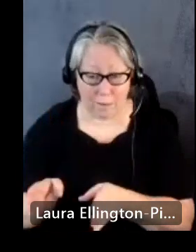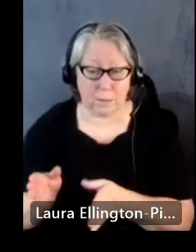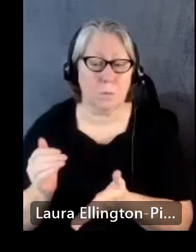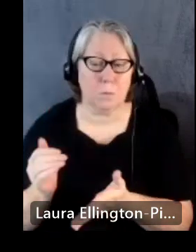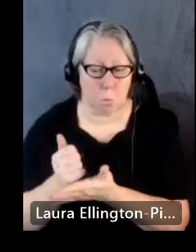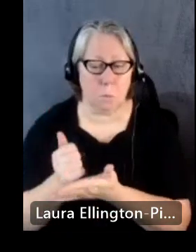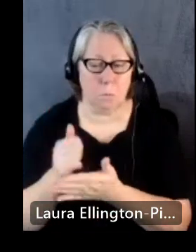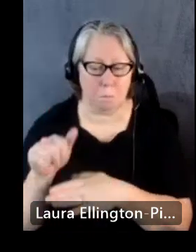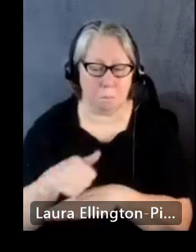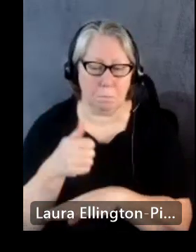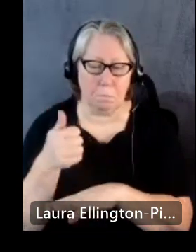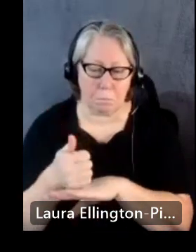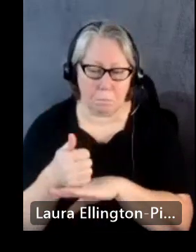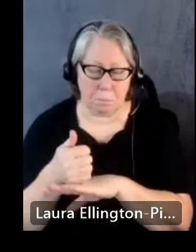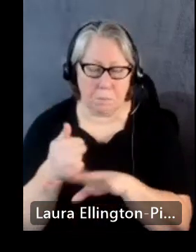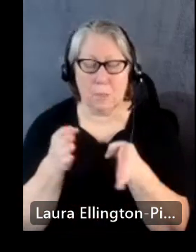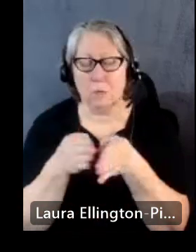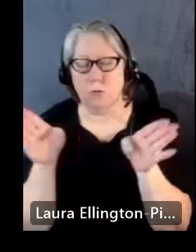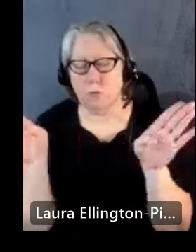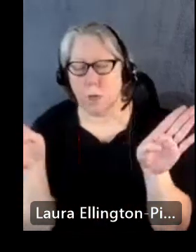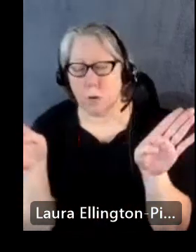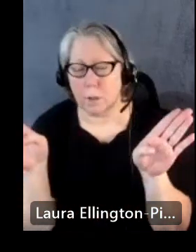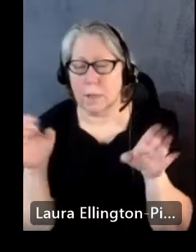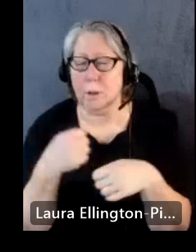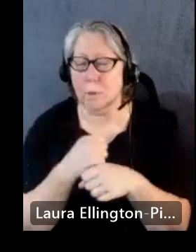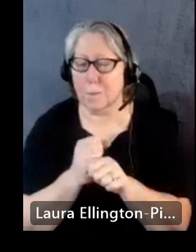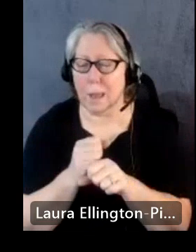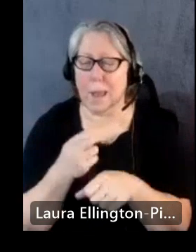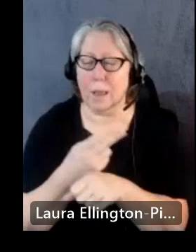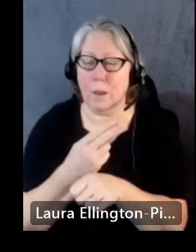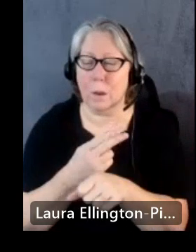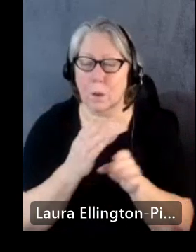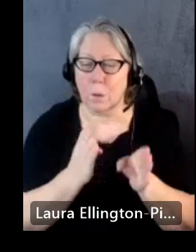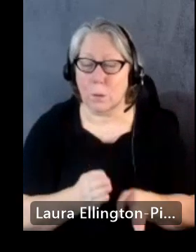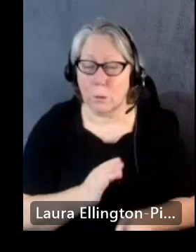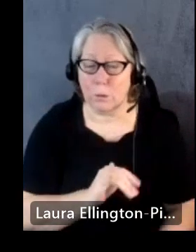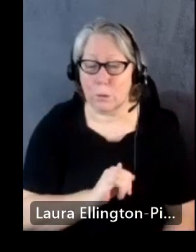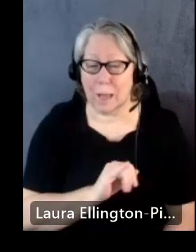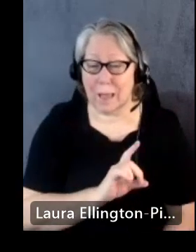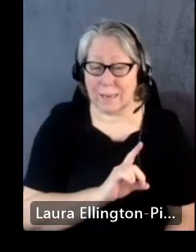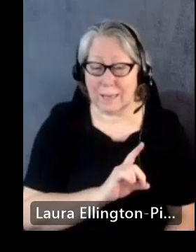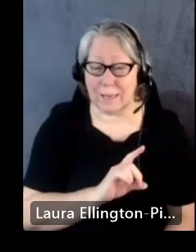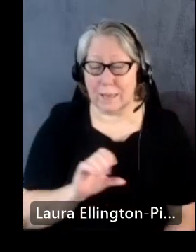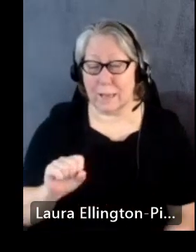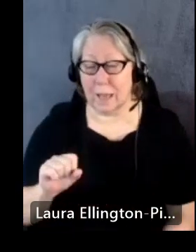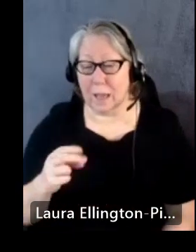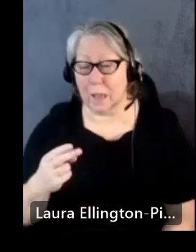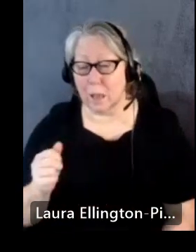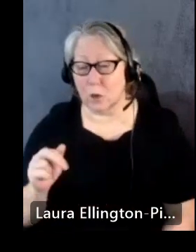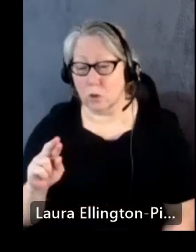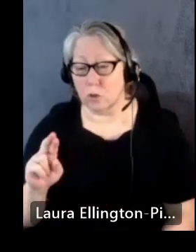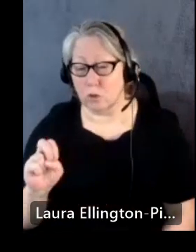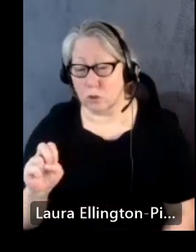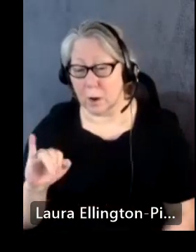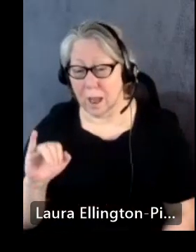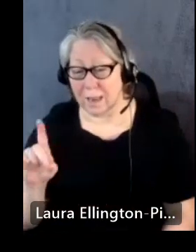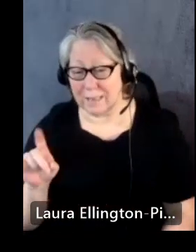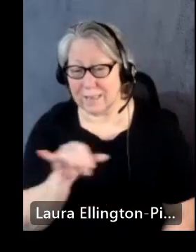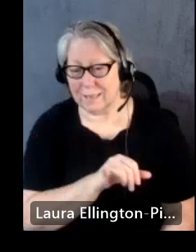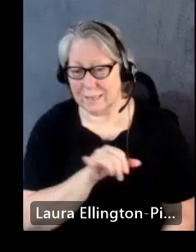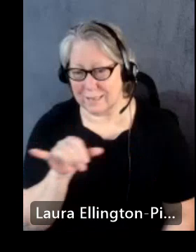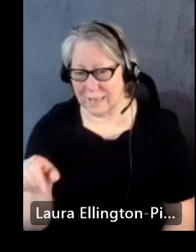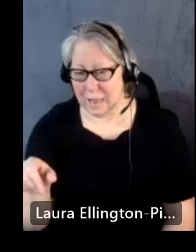generally, we create your user ID the same as whatever your share ID is. That's not like automatic. That's our